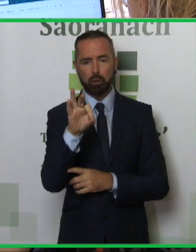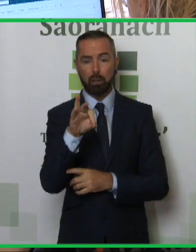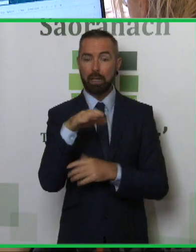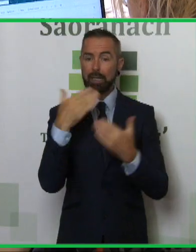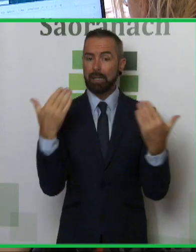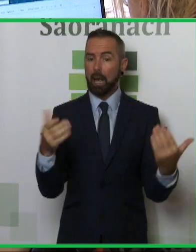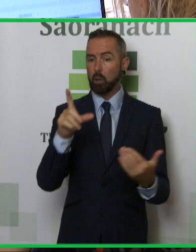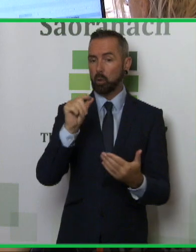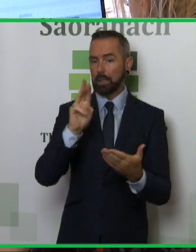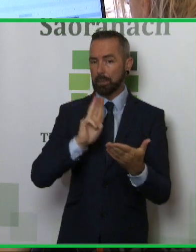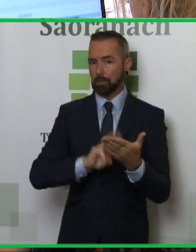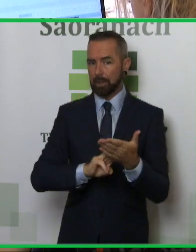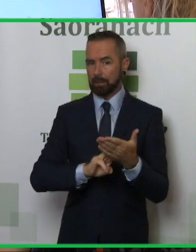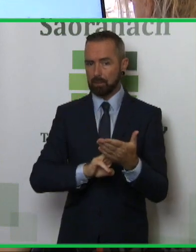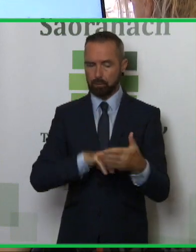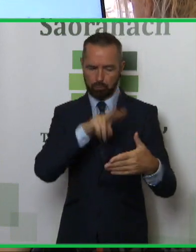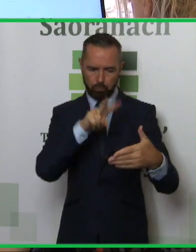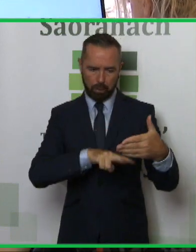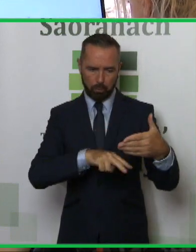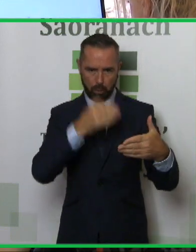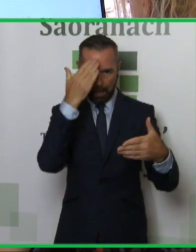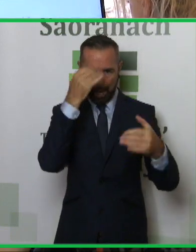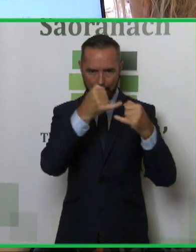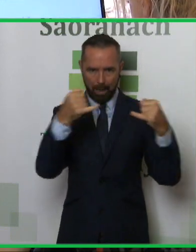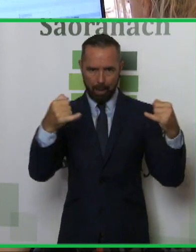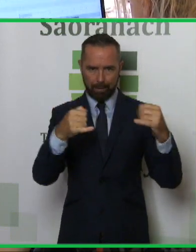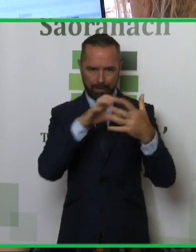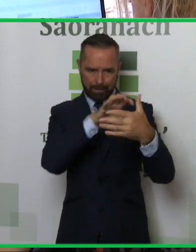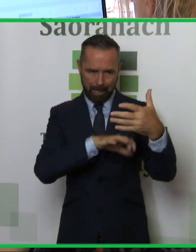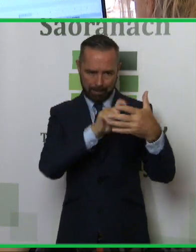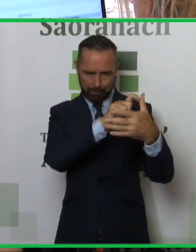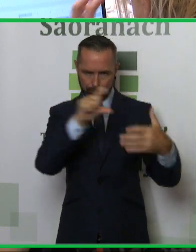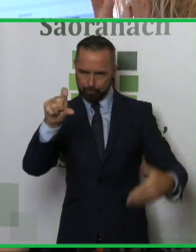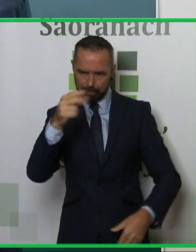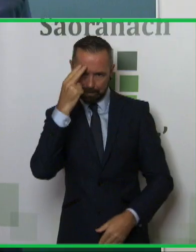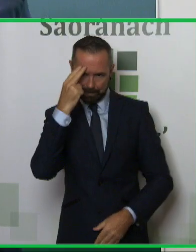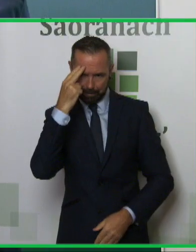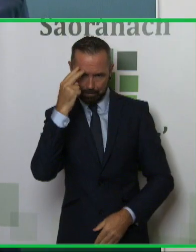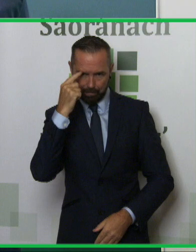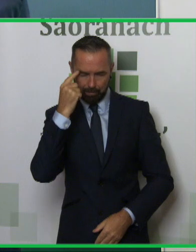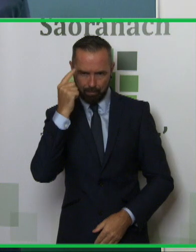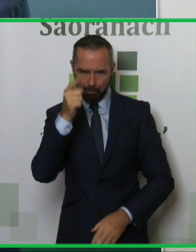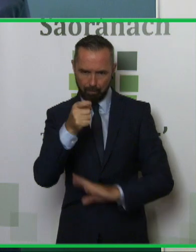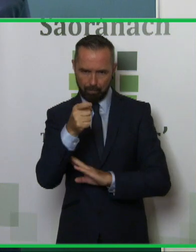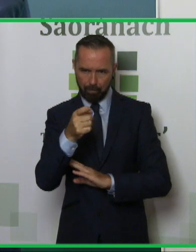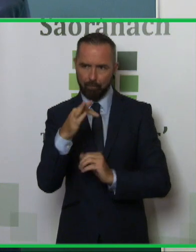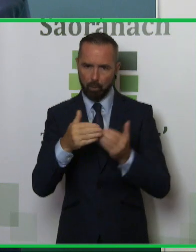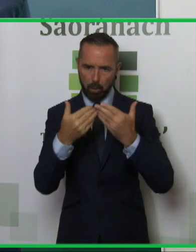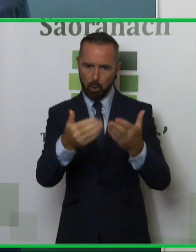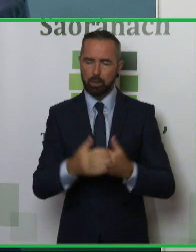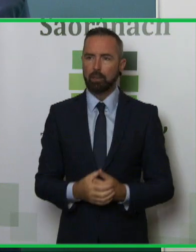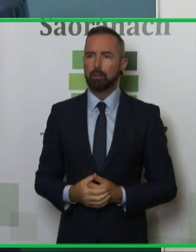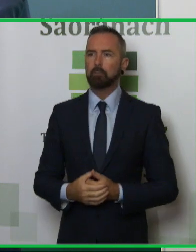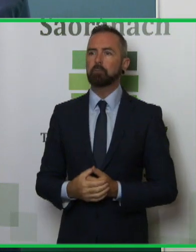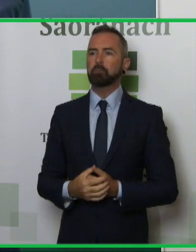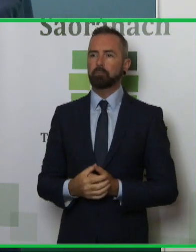at if you like, the headline text for each of those options and seeing if you can understand the process we're proposing. And then we'll